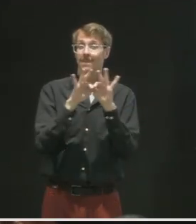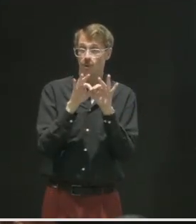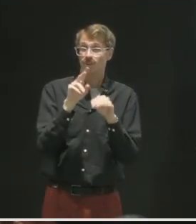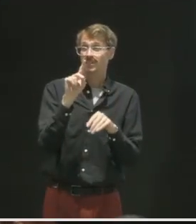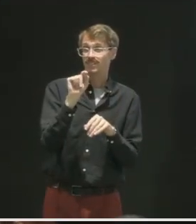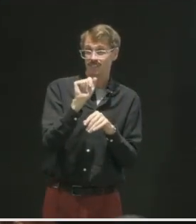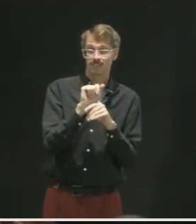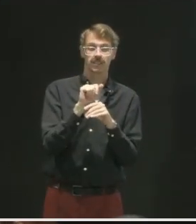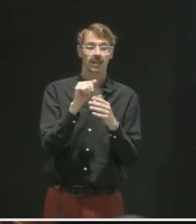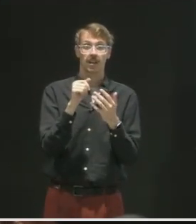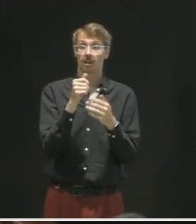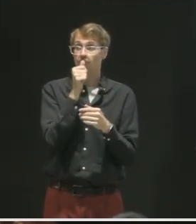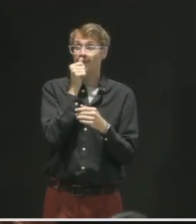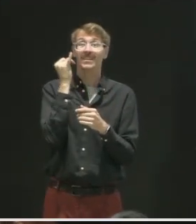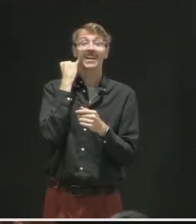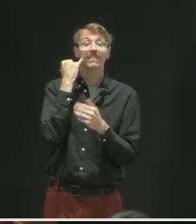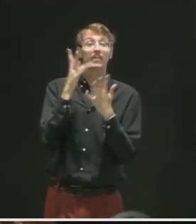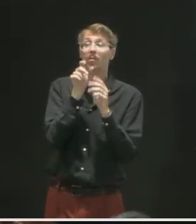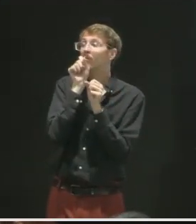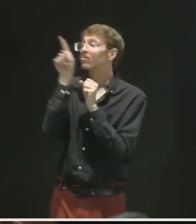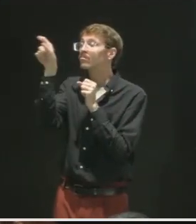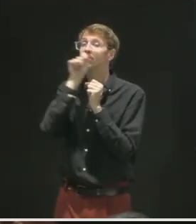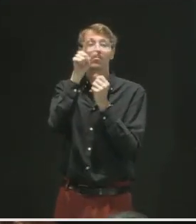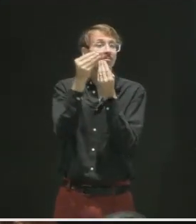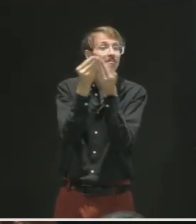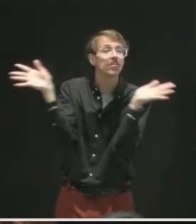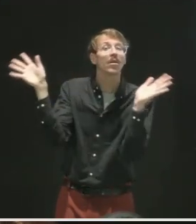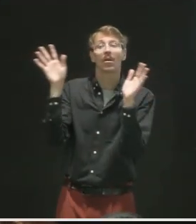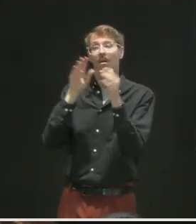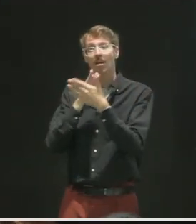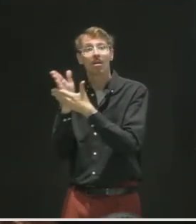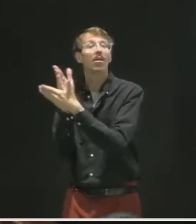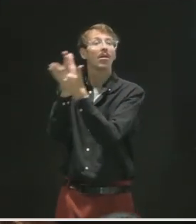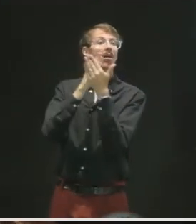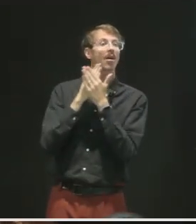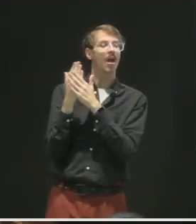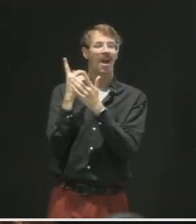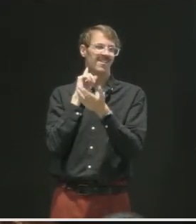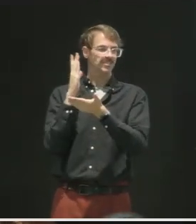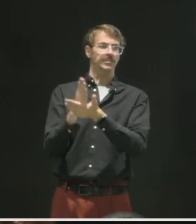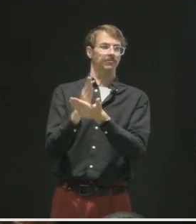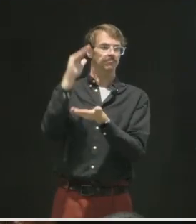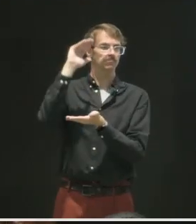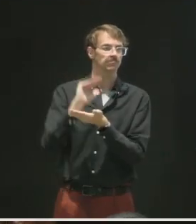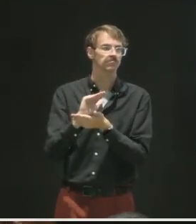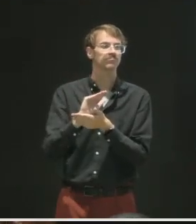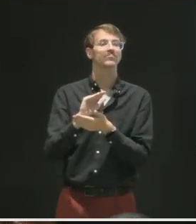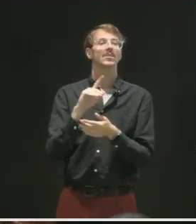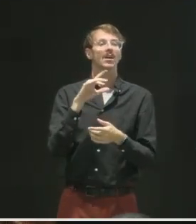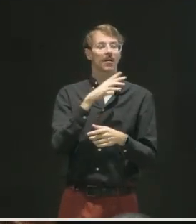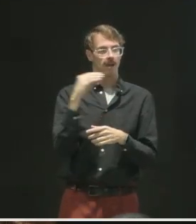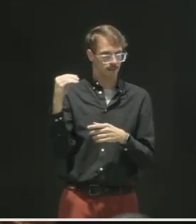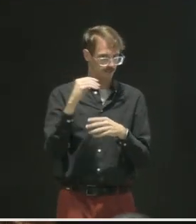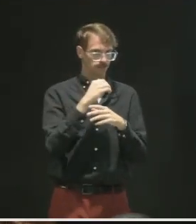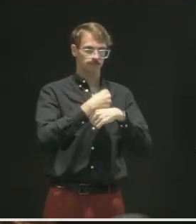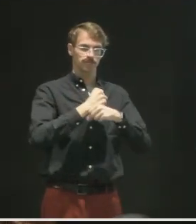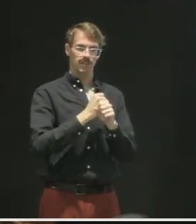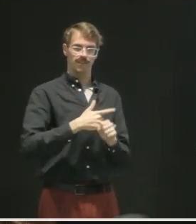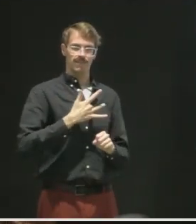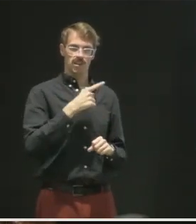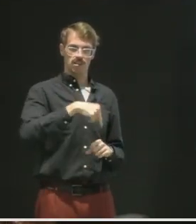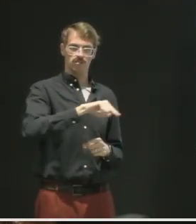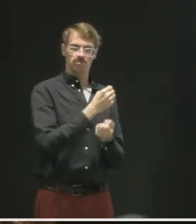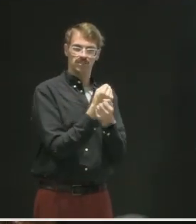alleged perpetrators and survivors get the kind of shelter that they need in the aftermath of a storm. We've also been working